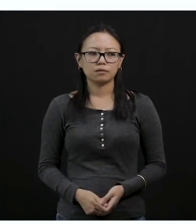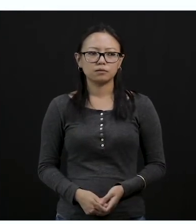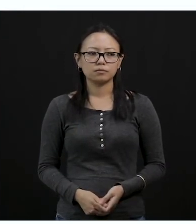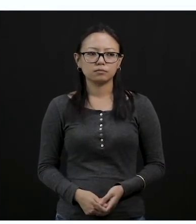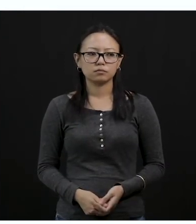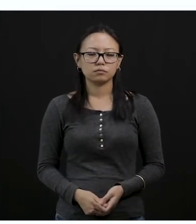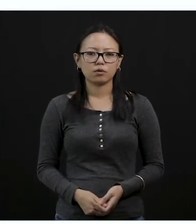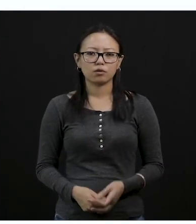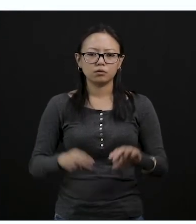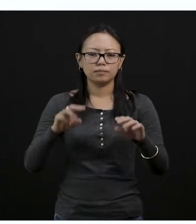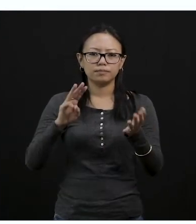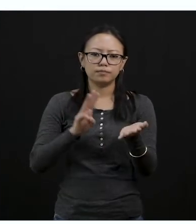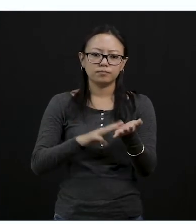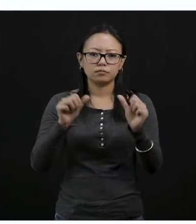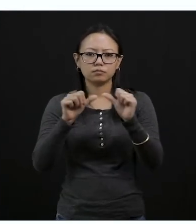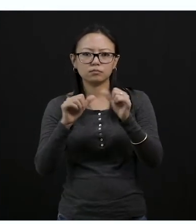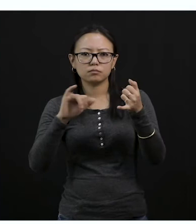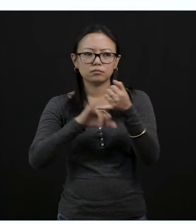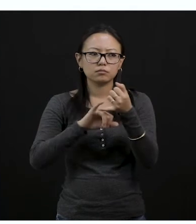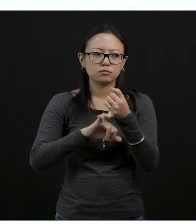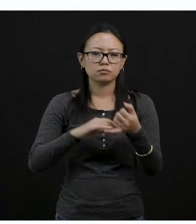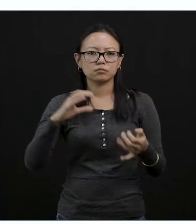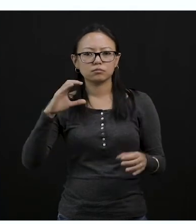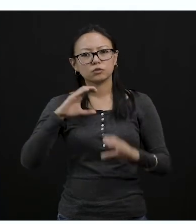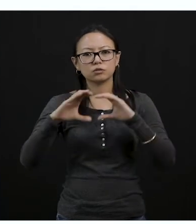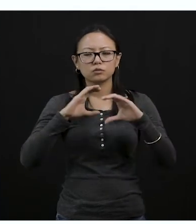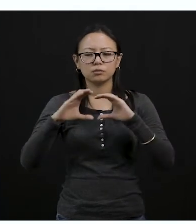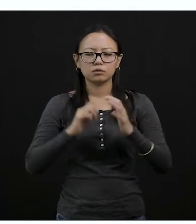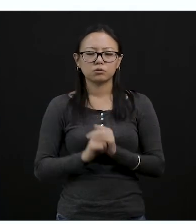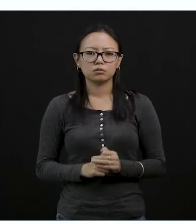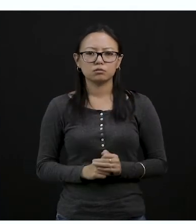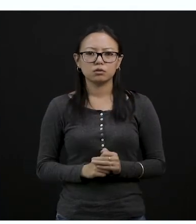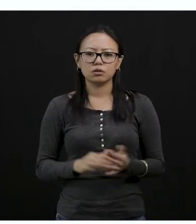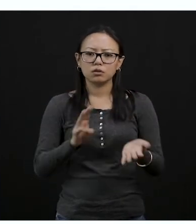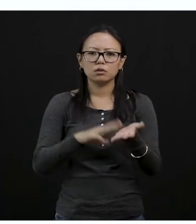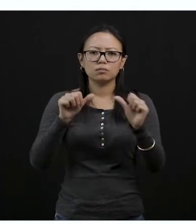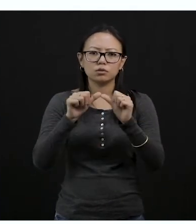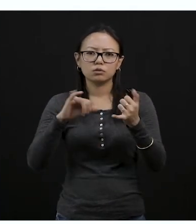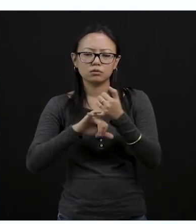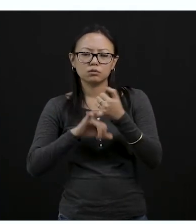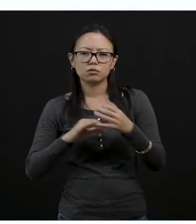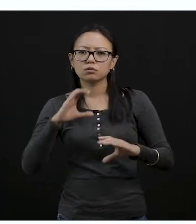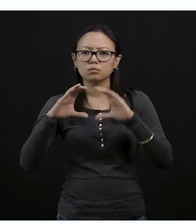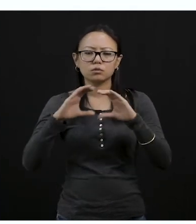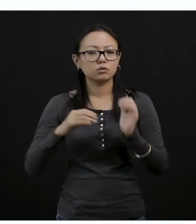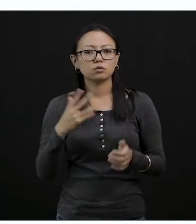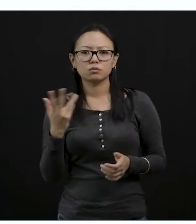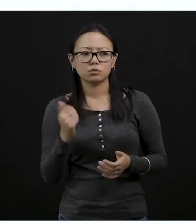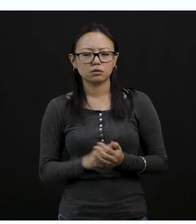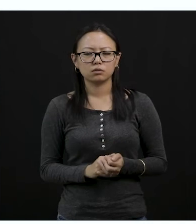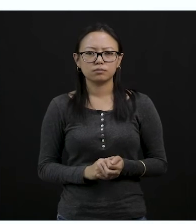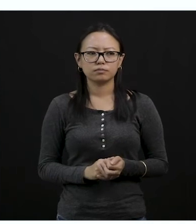now mass communication. Now let me tell you what is a mass communication. Mass means